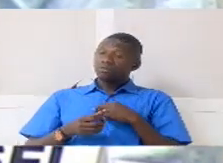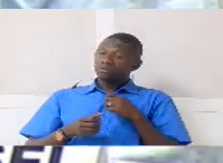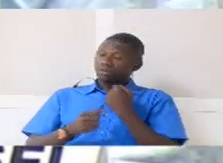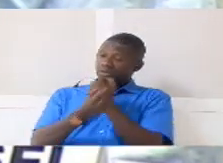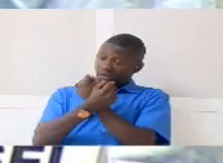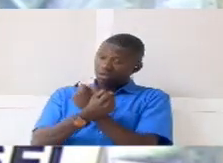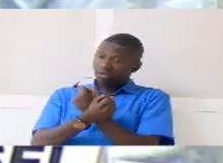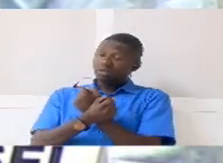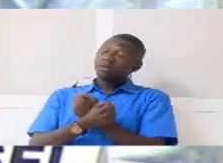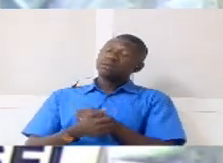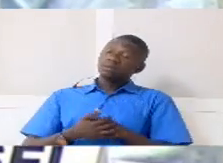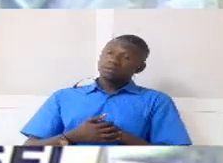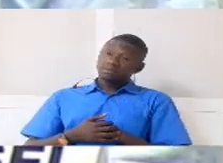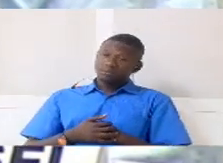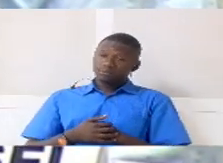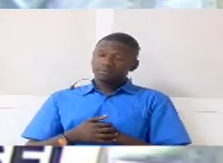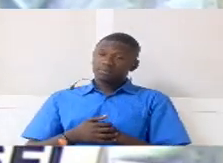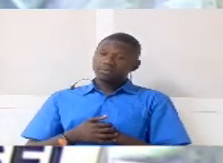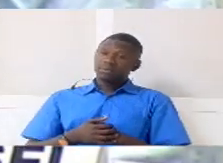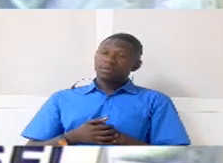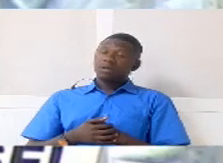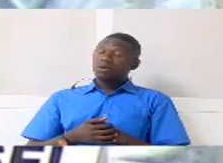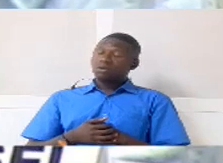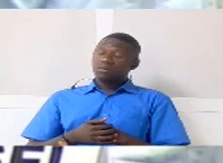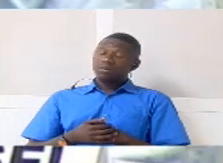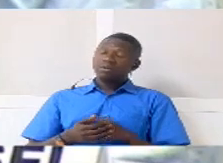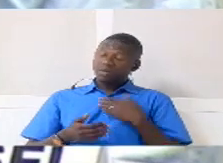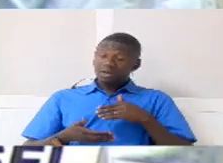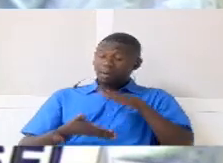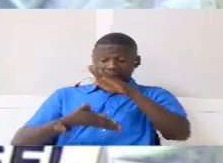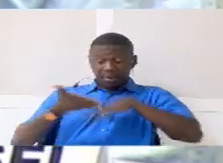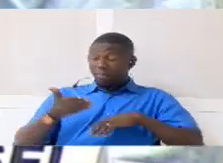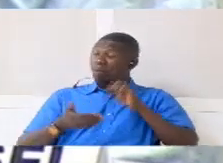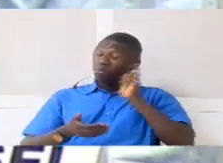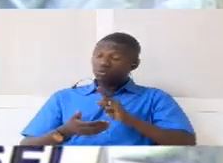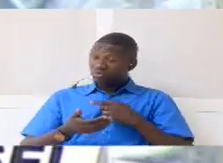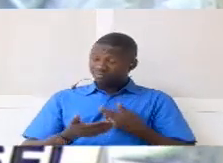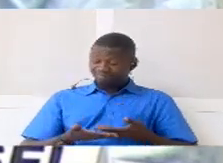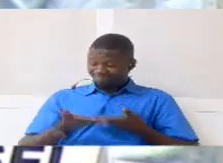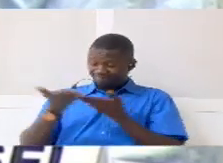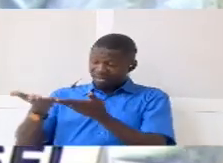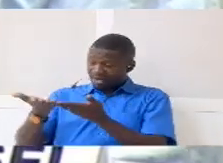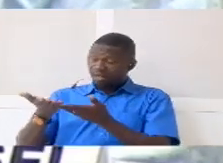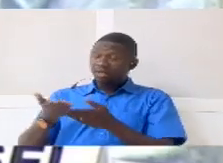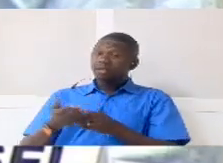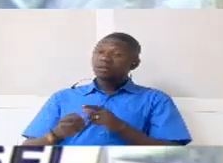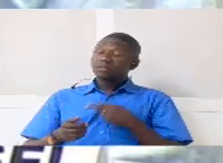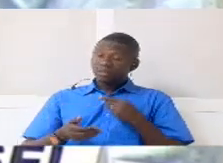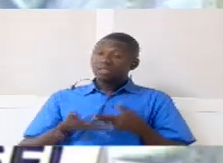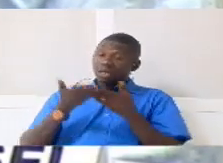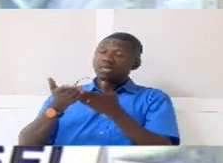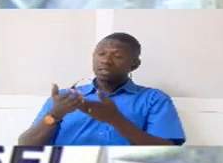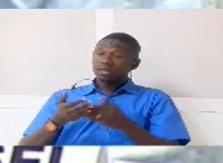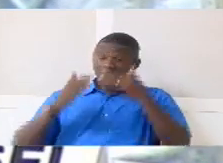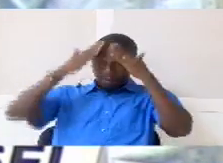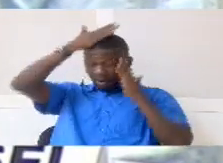of conviction, or of committal, or an order of a court martial, provided that